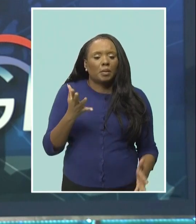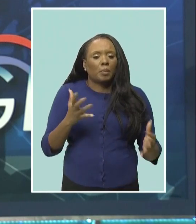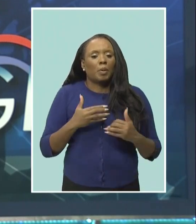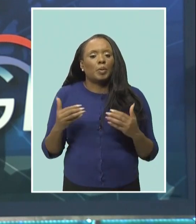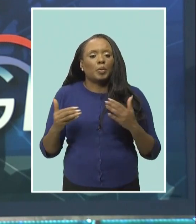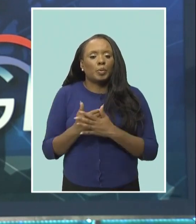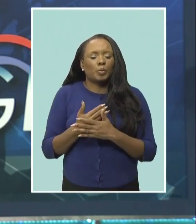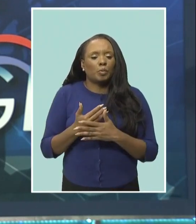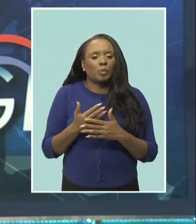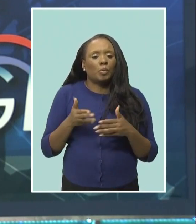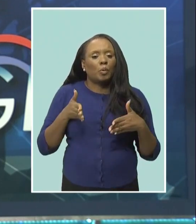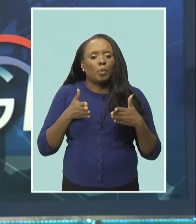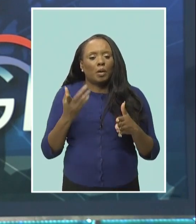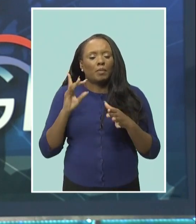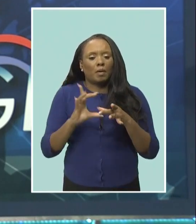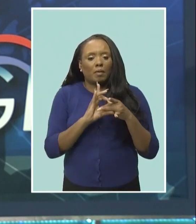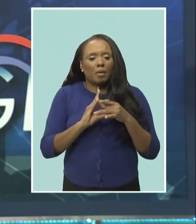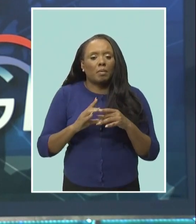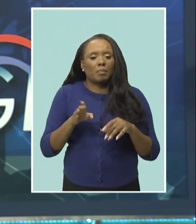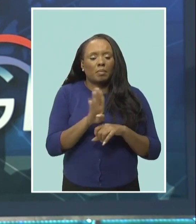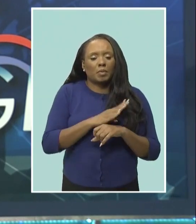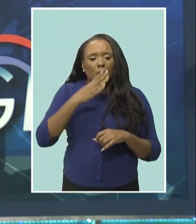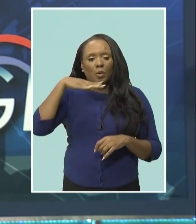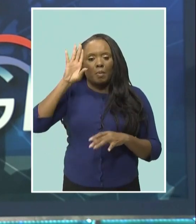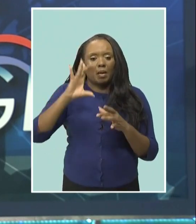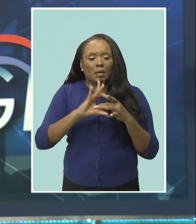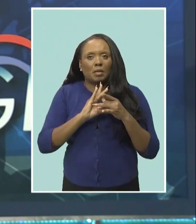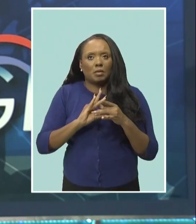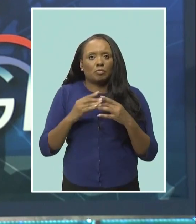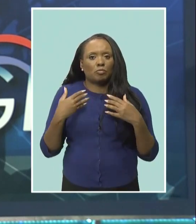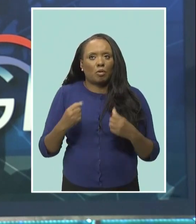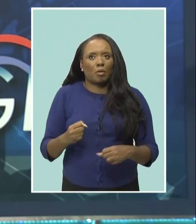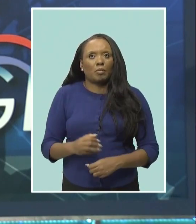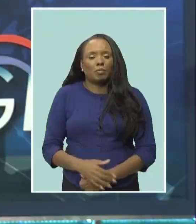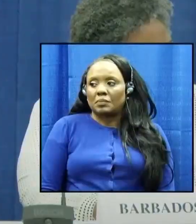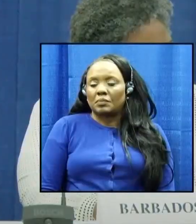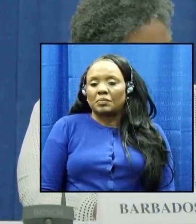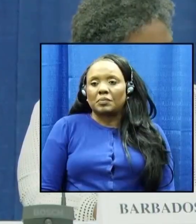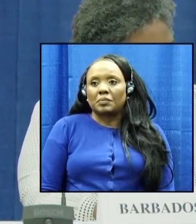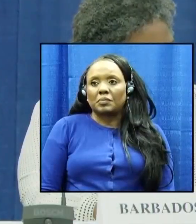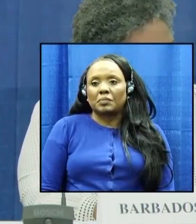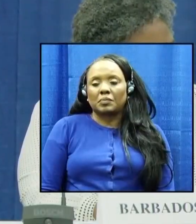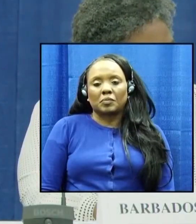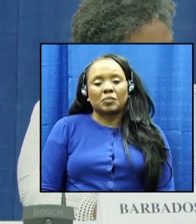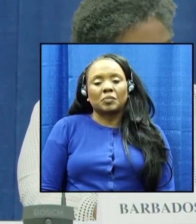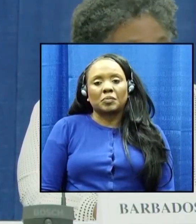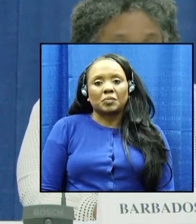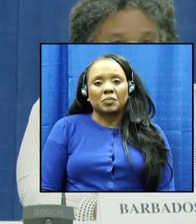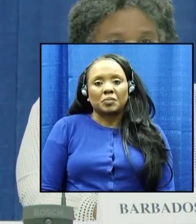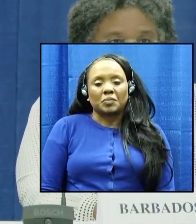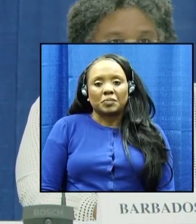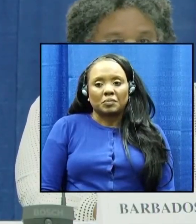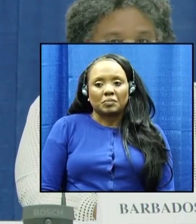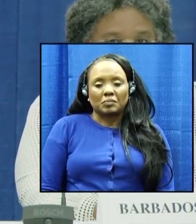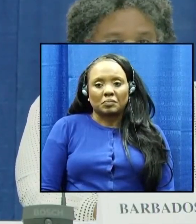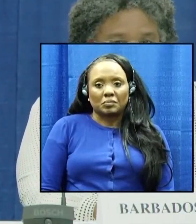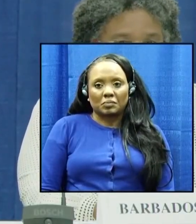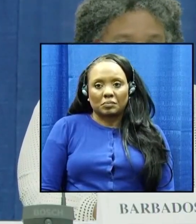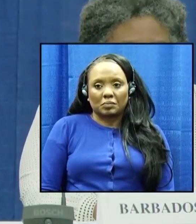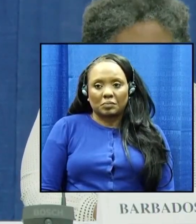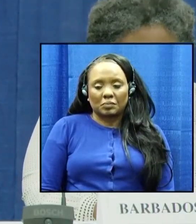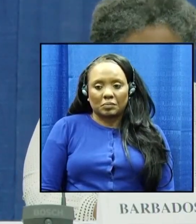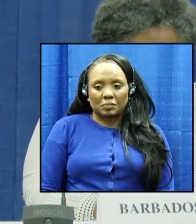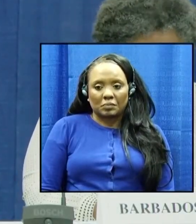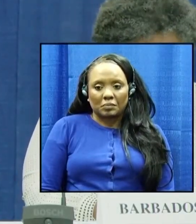cooperation. Barbados and Cuba have had diplomatic ties for 50 years. Biotechnology, health,